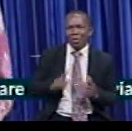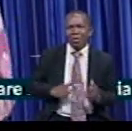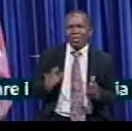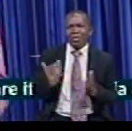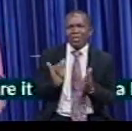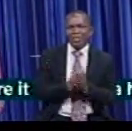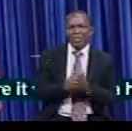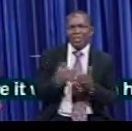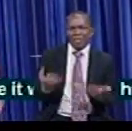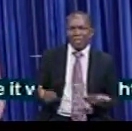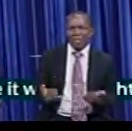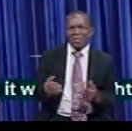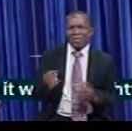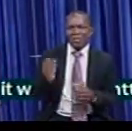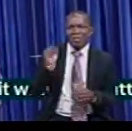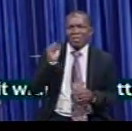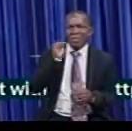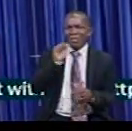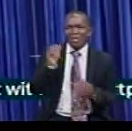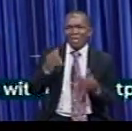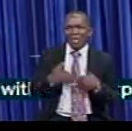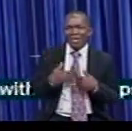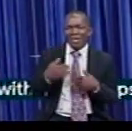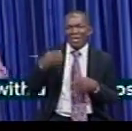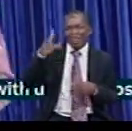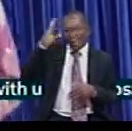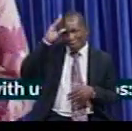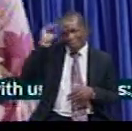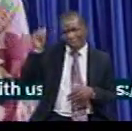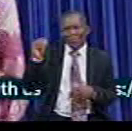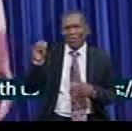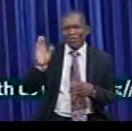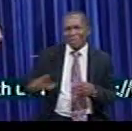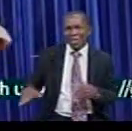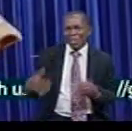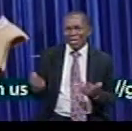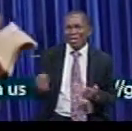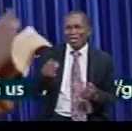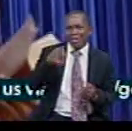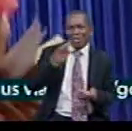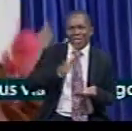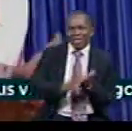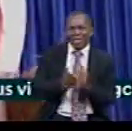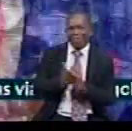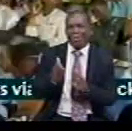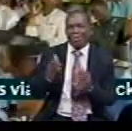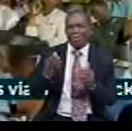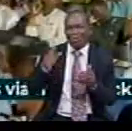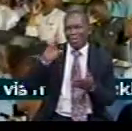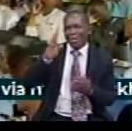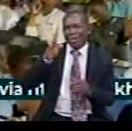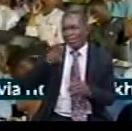God, I'm a man of God, an evangelist in the household of faith. God bless you, Pastor.